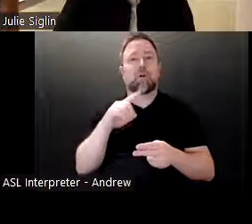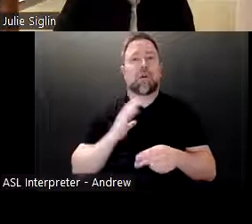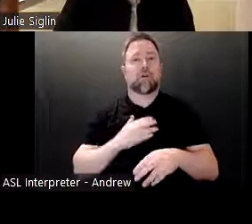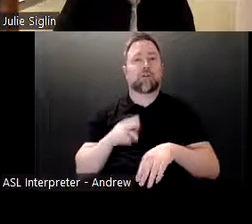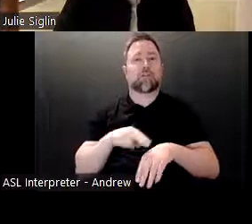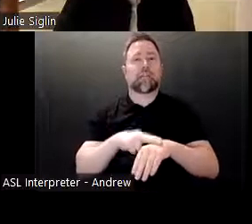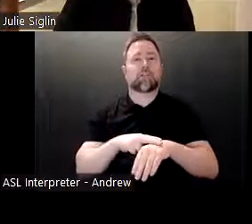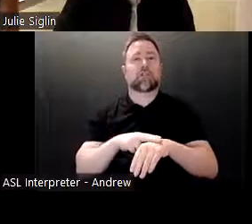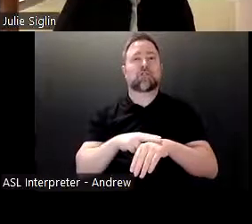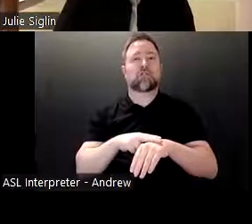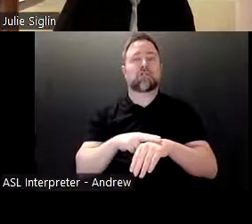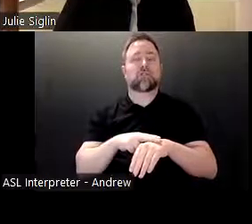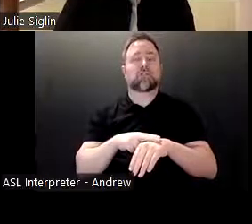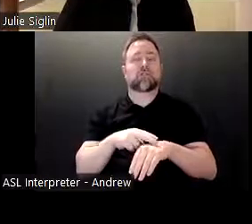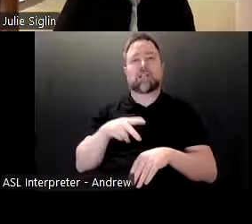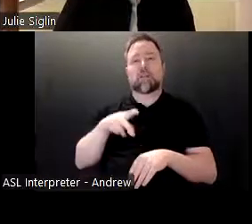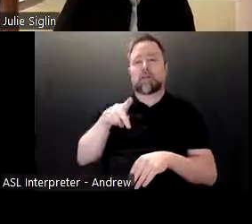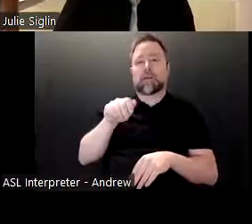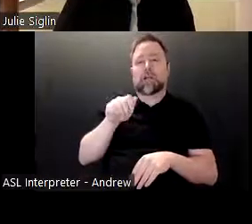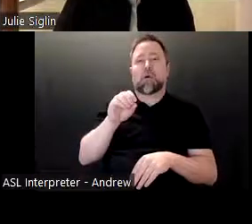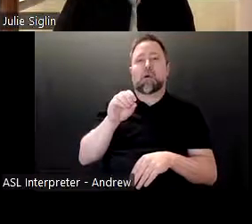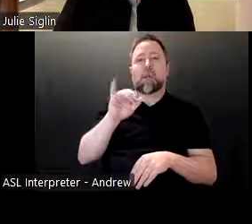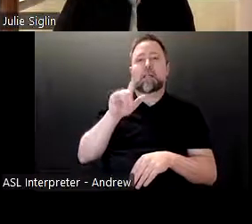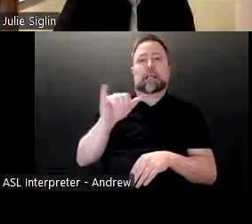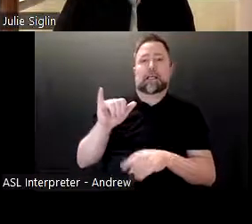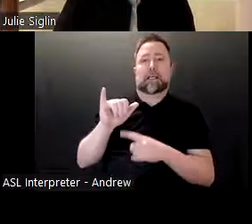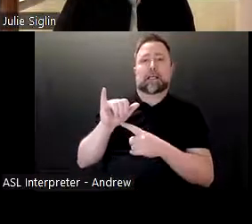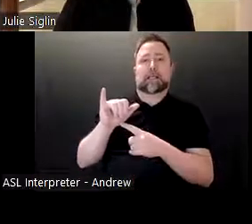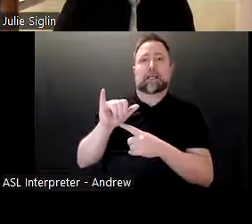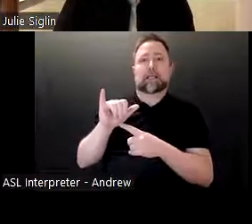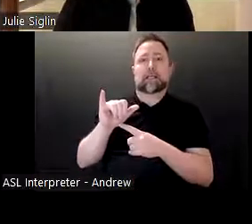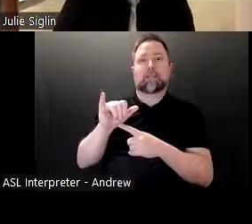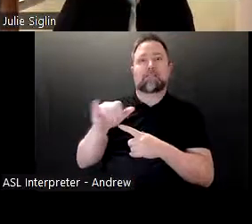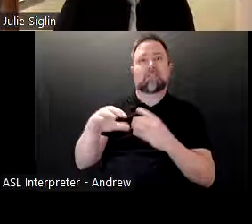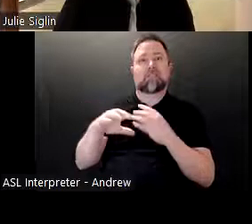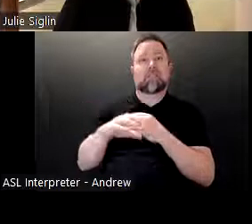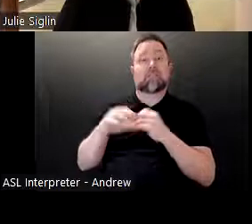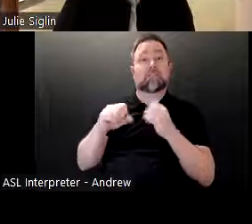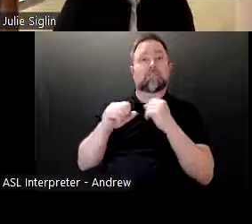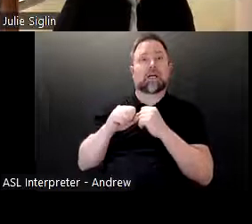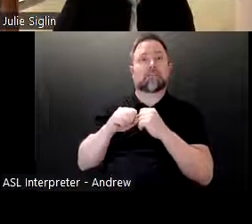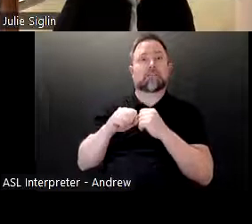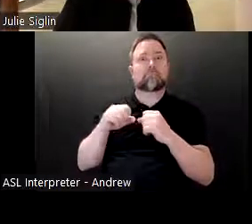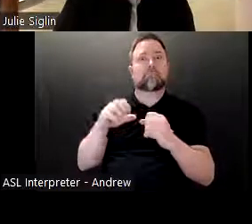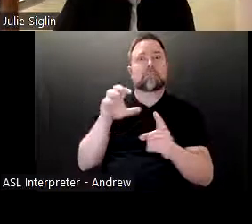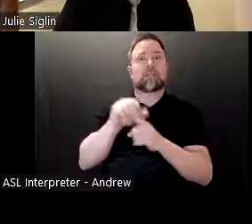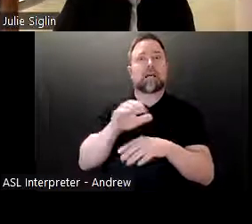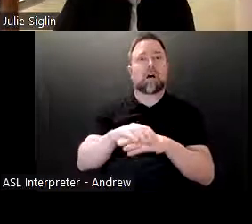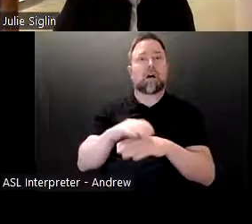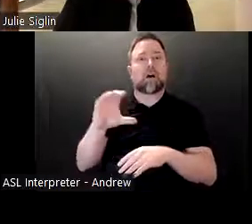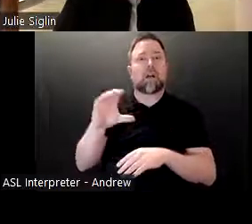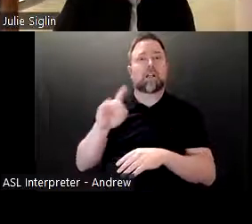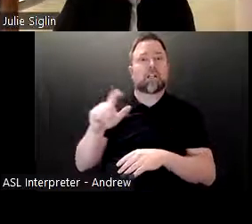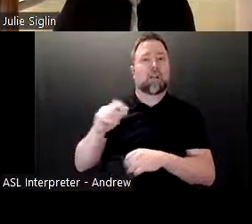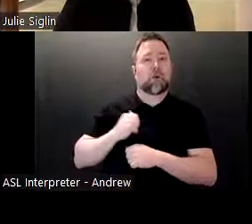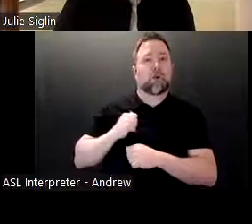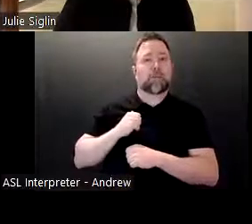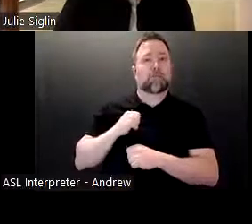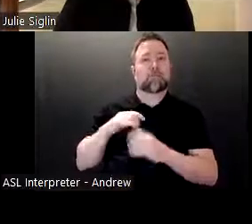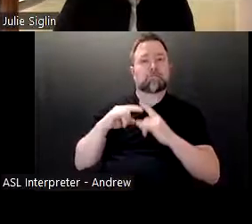Paoli Historic Battlefield. Here, the British led a surprise attack on a continental encampment under the charge of